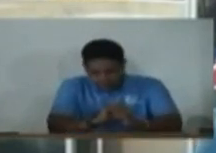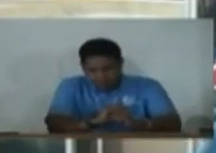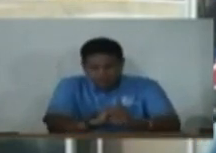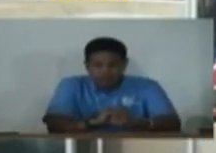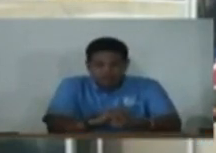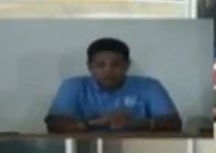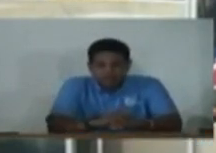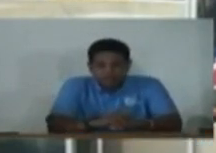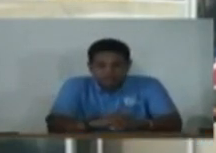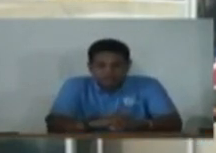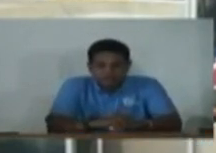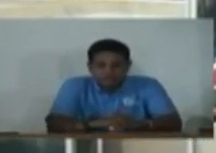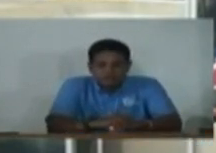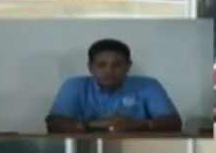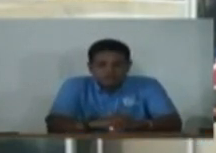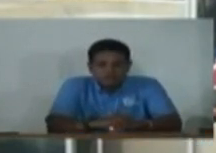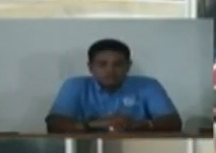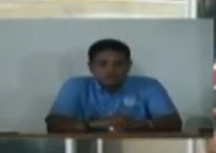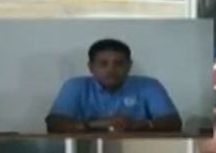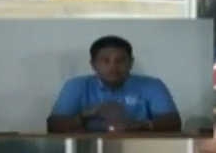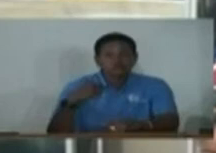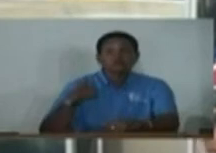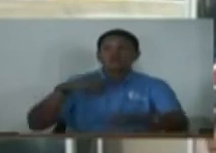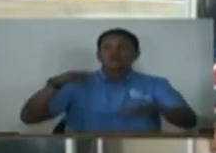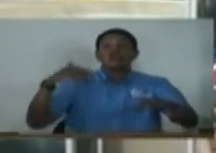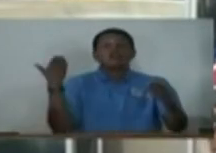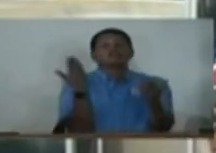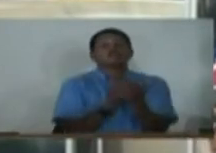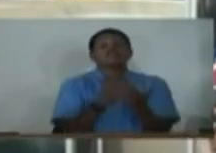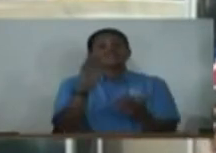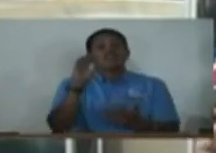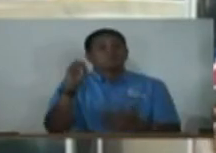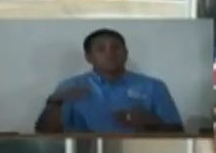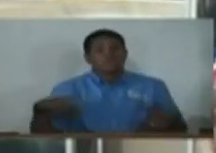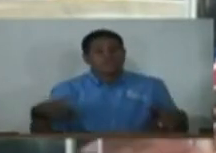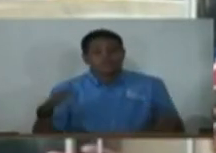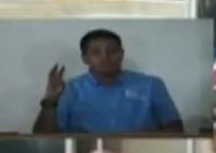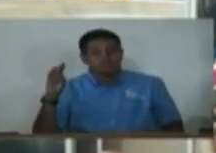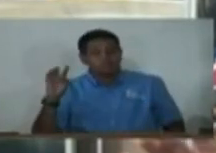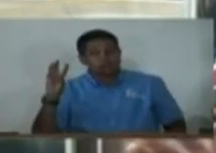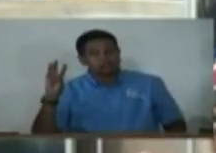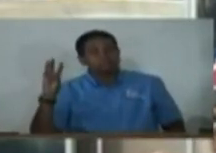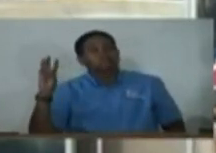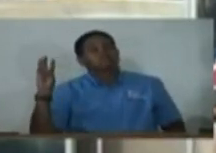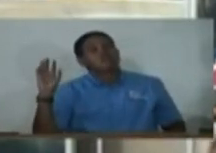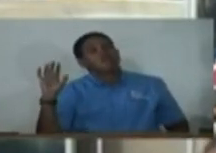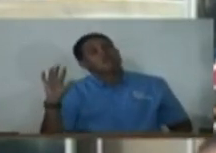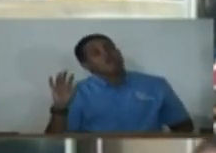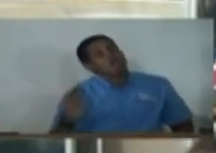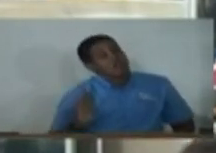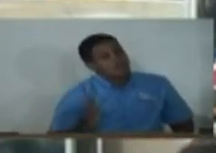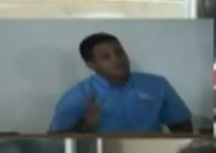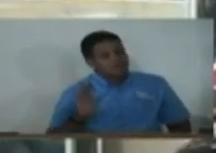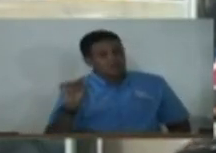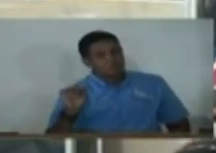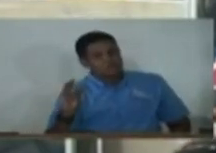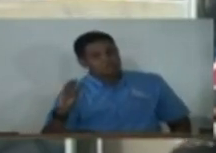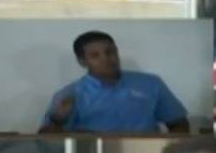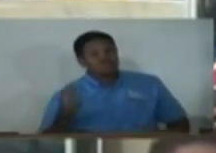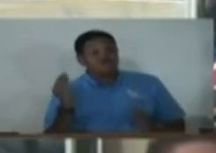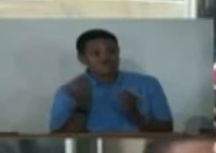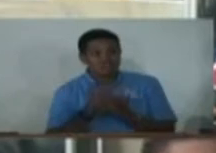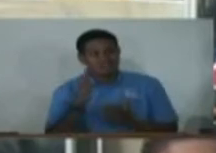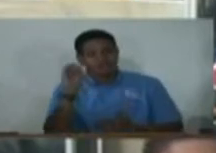So we are not quite there yet, but we are heading in the right direction, and one day's test